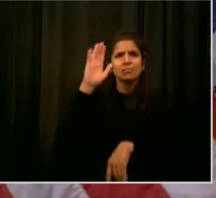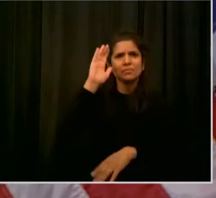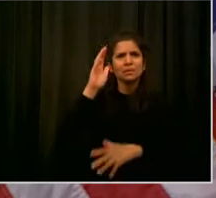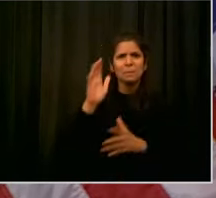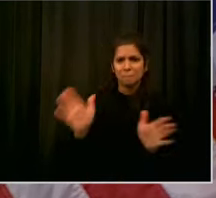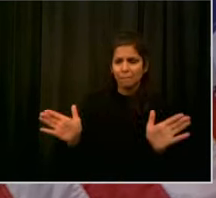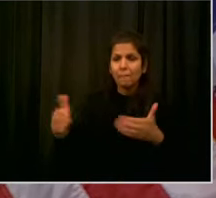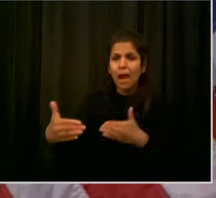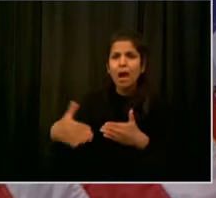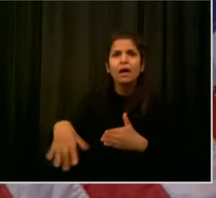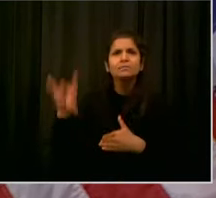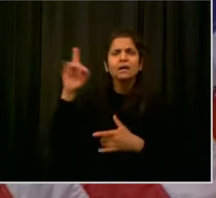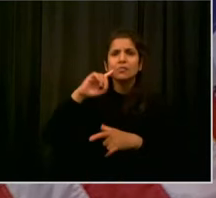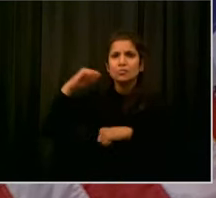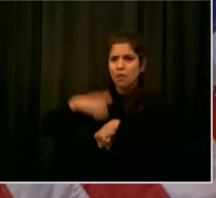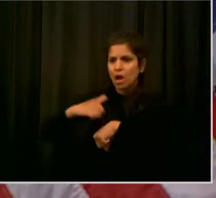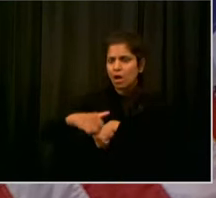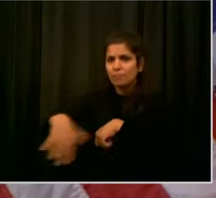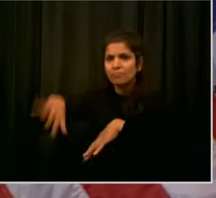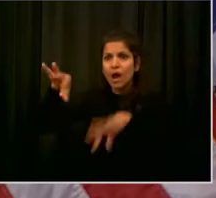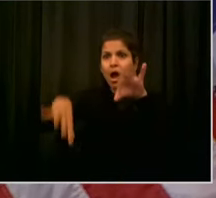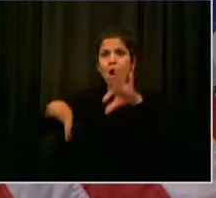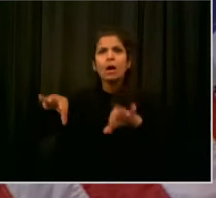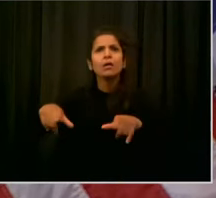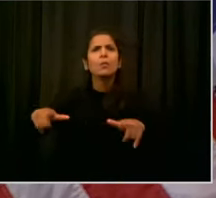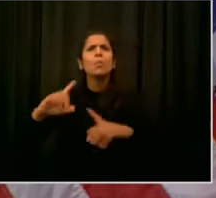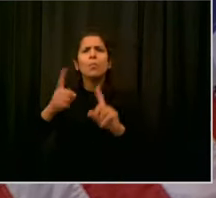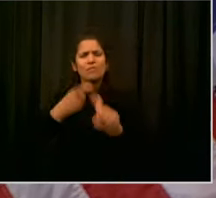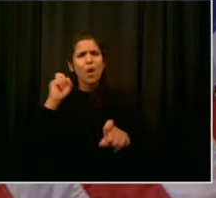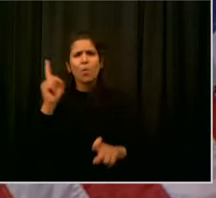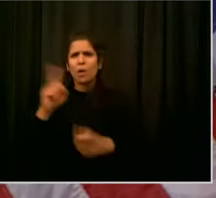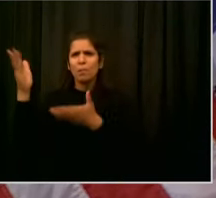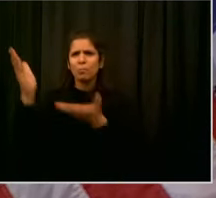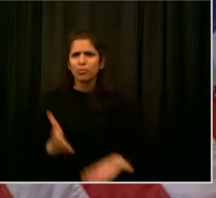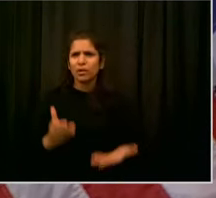of rocks? And then there's another tweet from